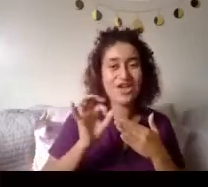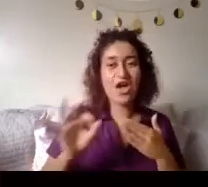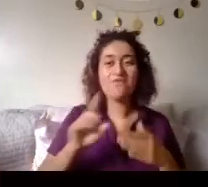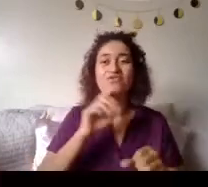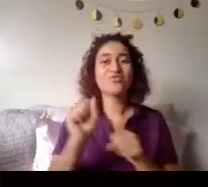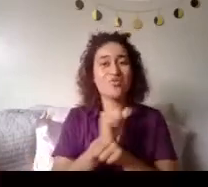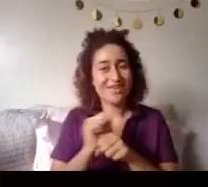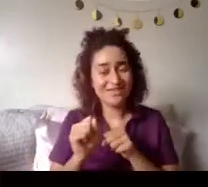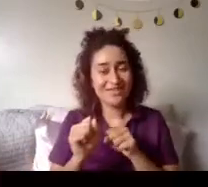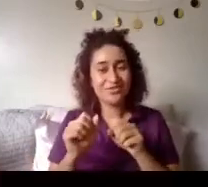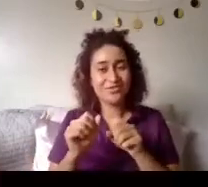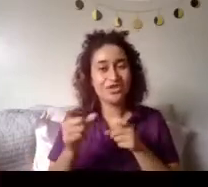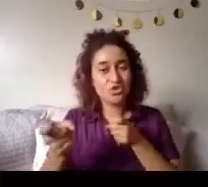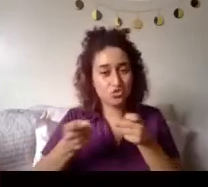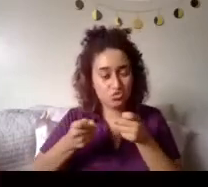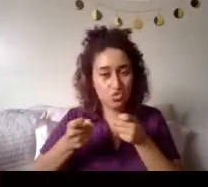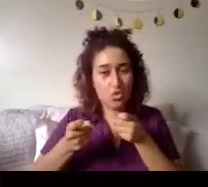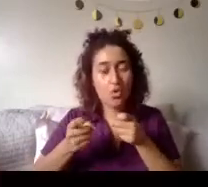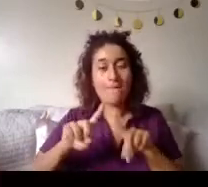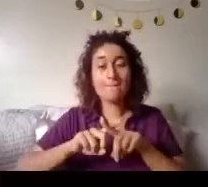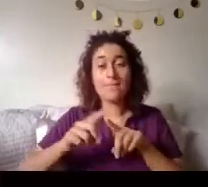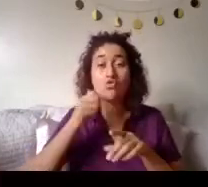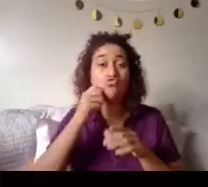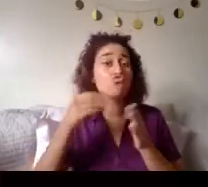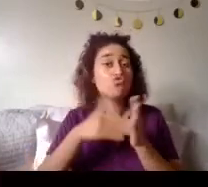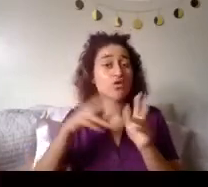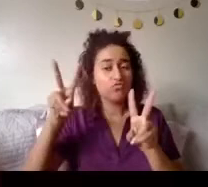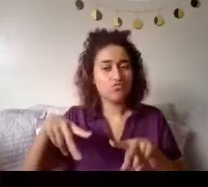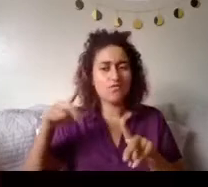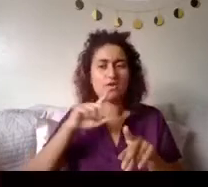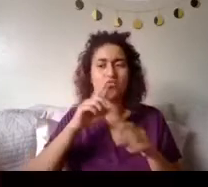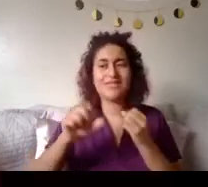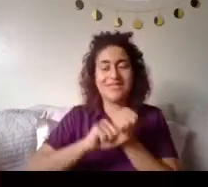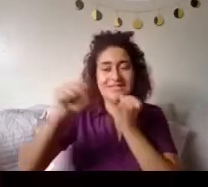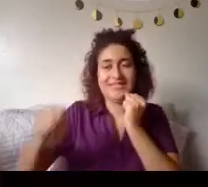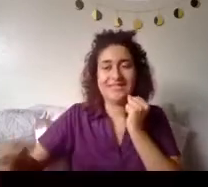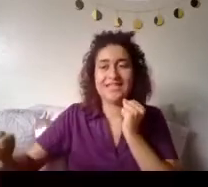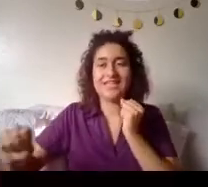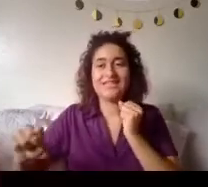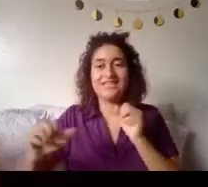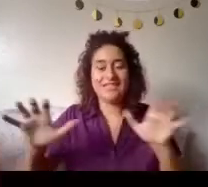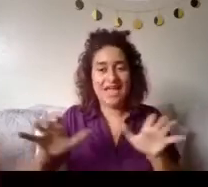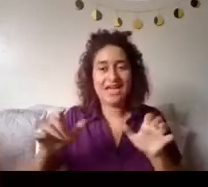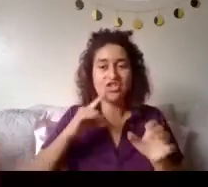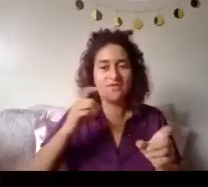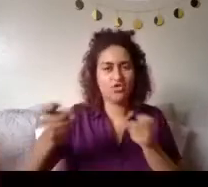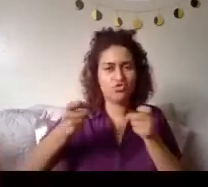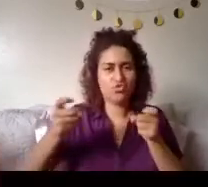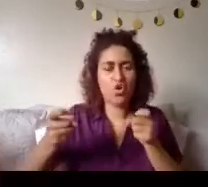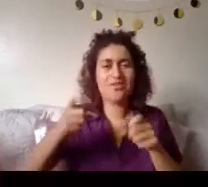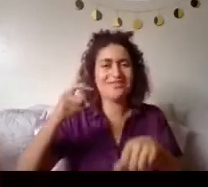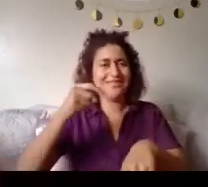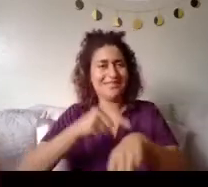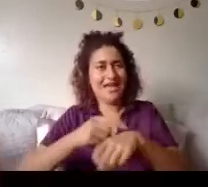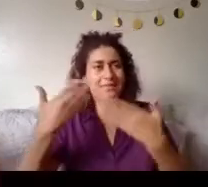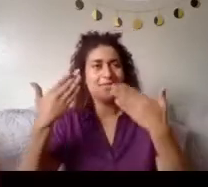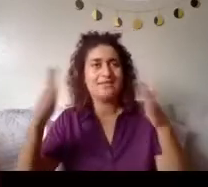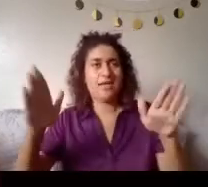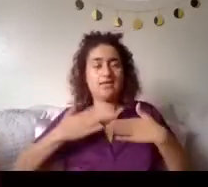control. Rather, racial profiling extends the actual control in time, in space, and in